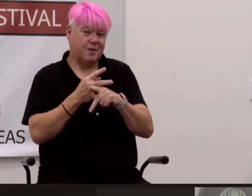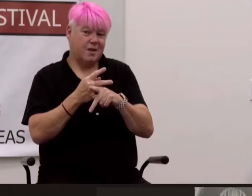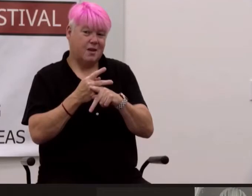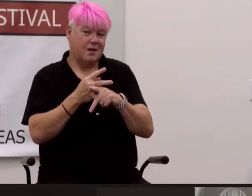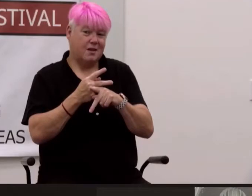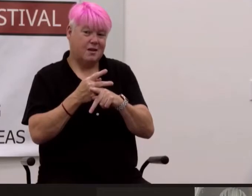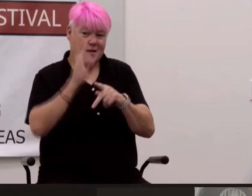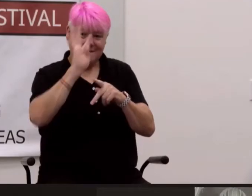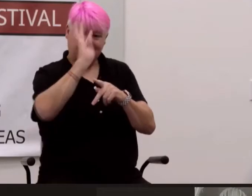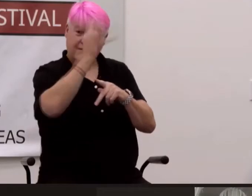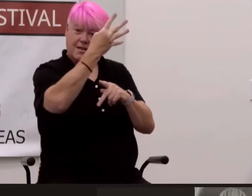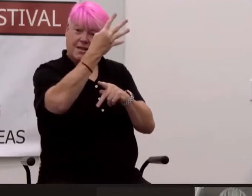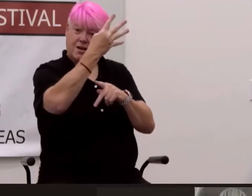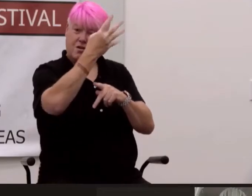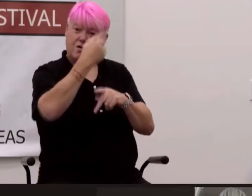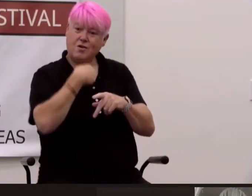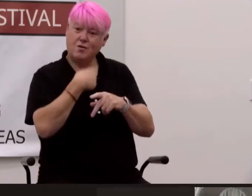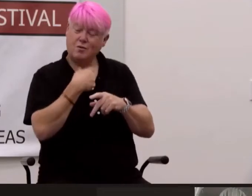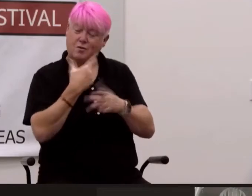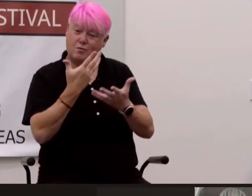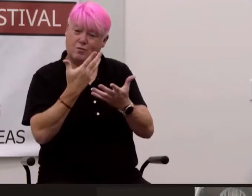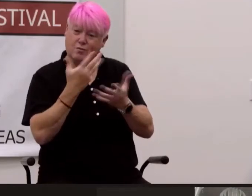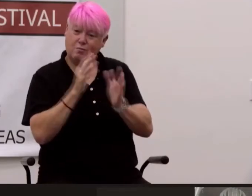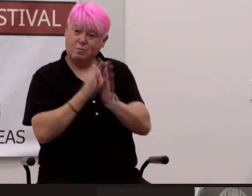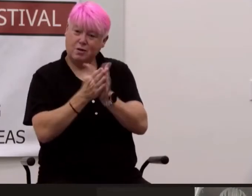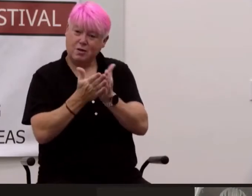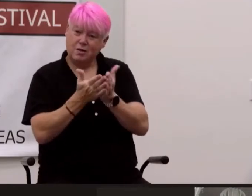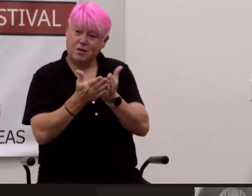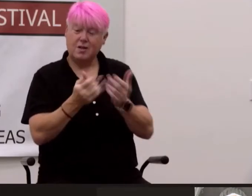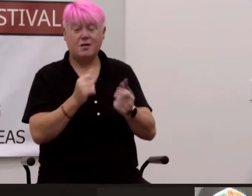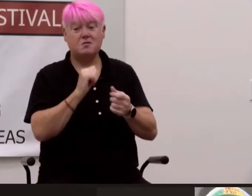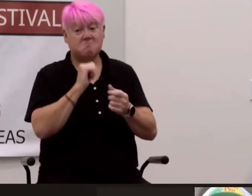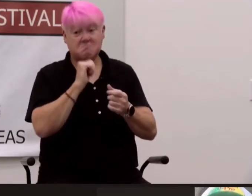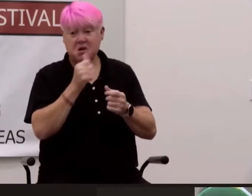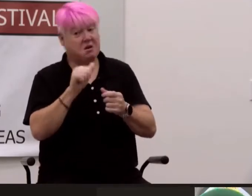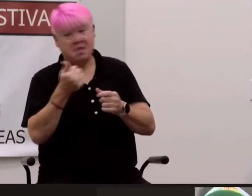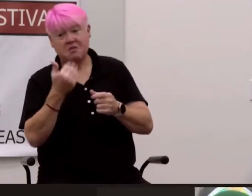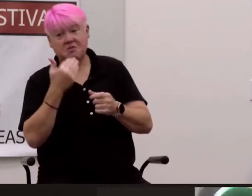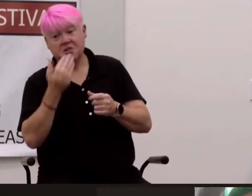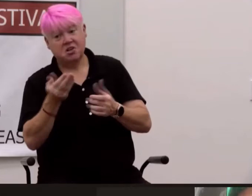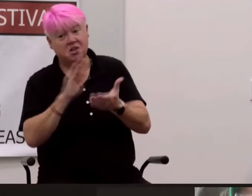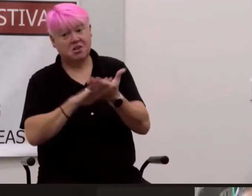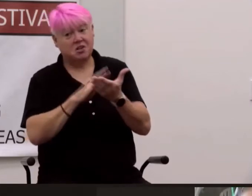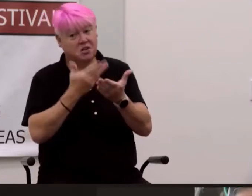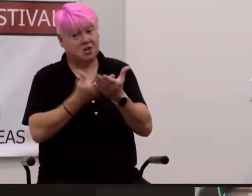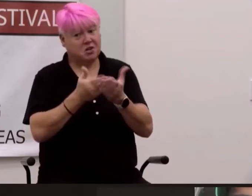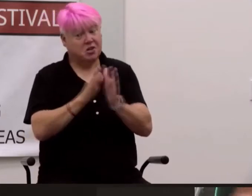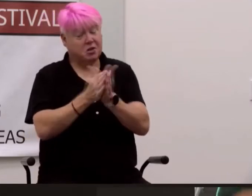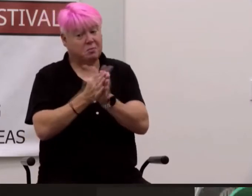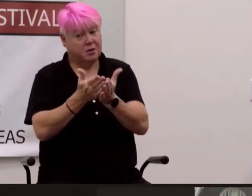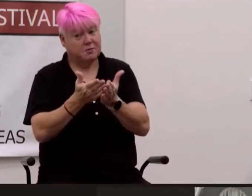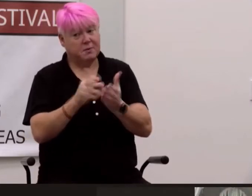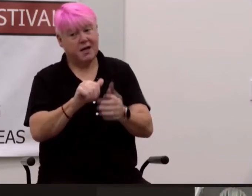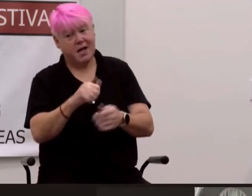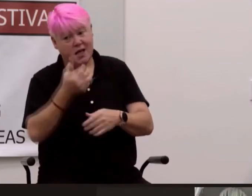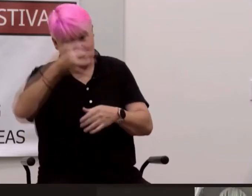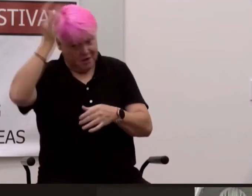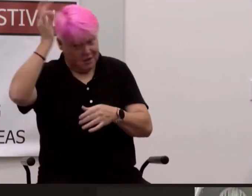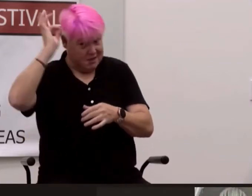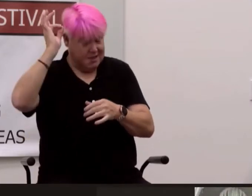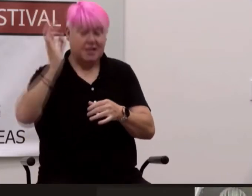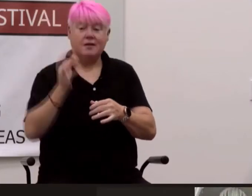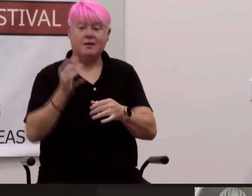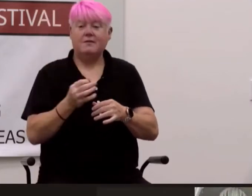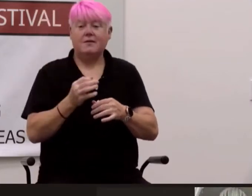inventing our own little wheel. That's not to say there aren't other really great cookbooks out there by other Indigenous chefs, and there certainly